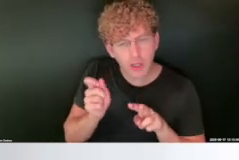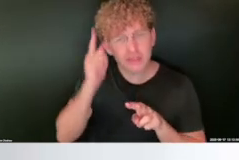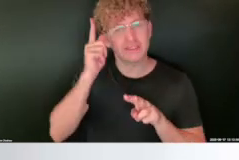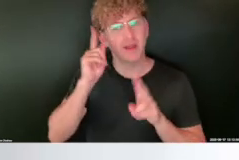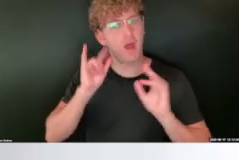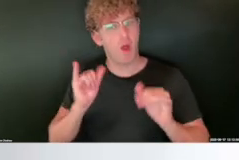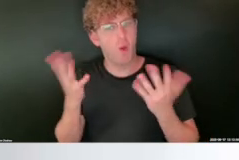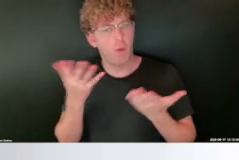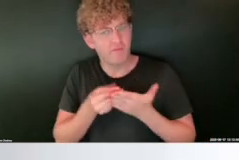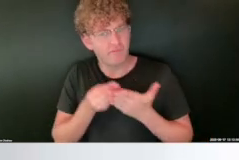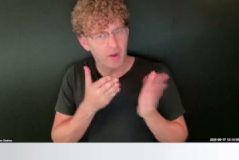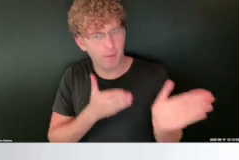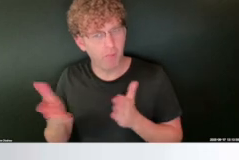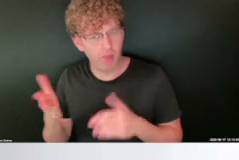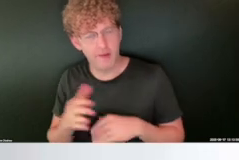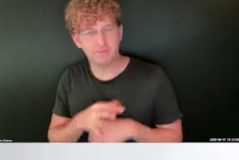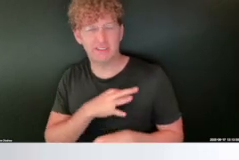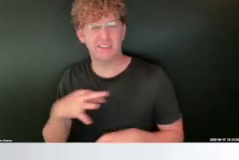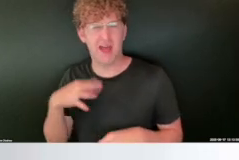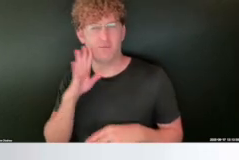Next slide, please.